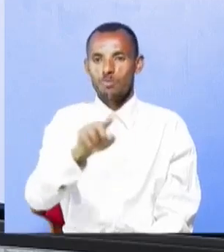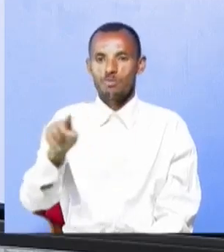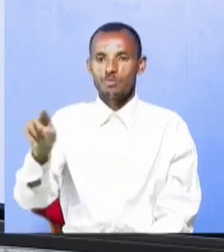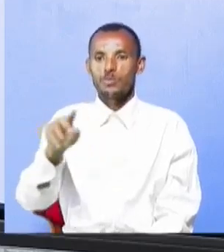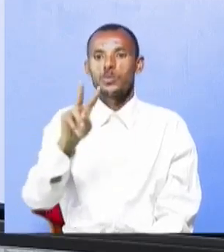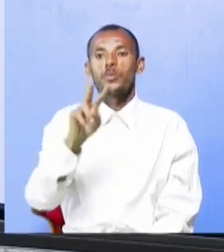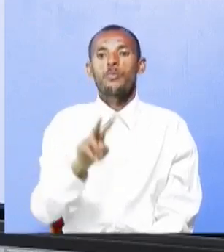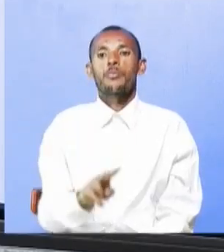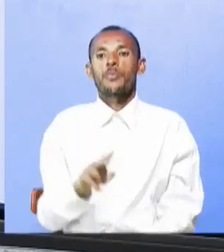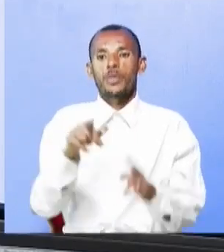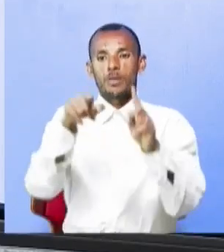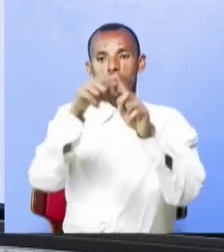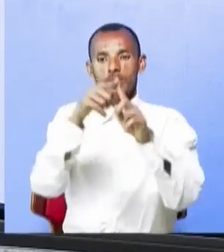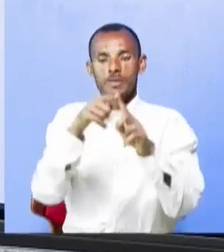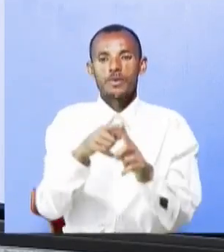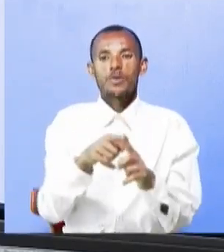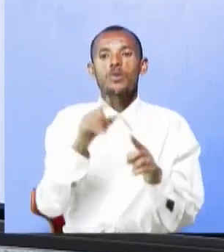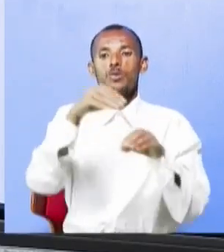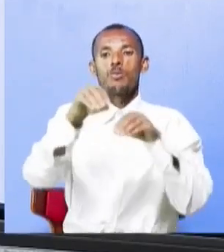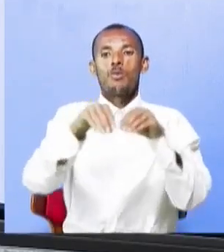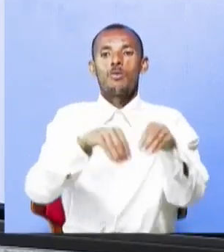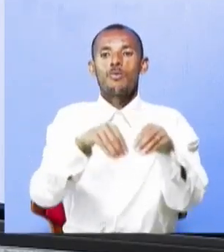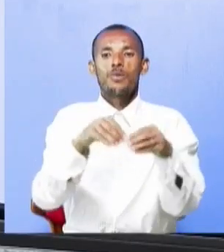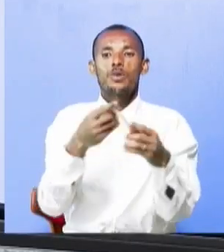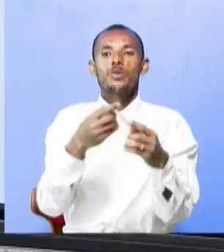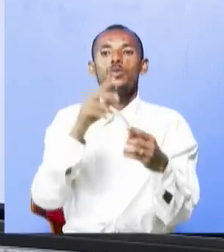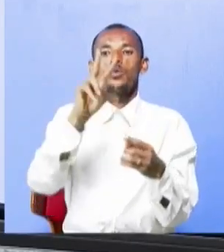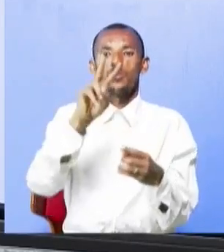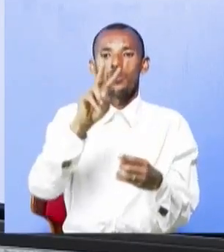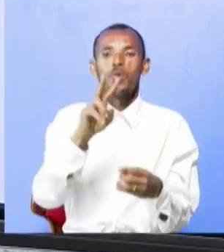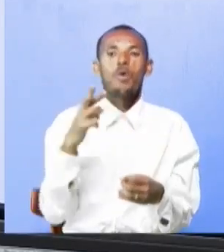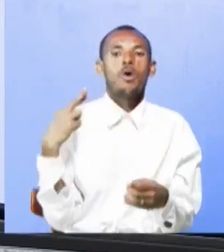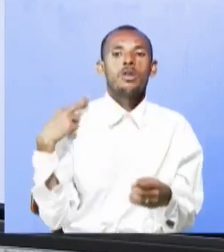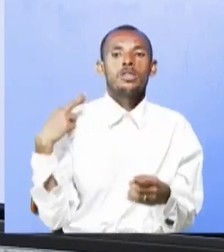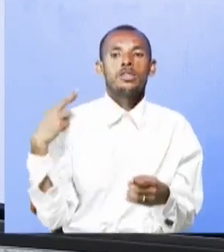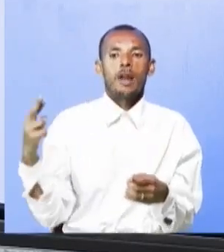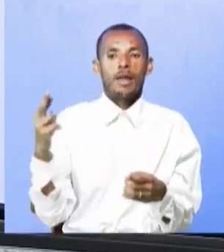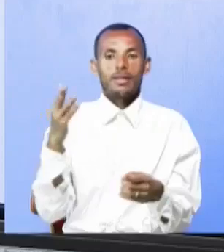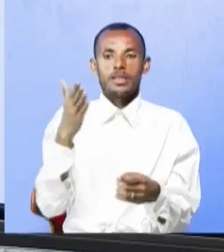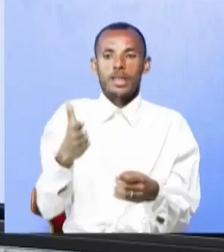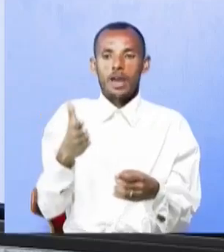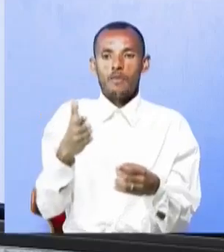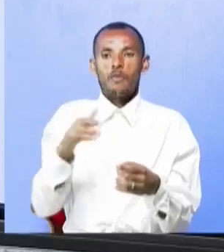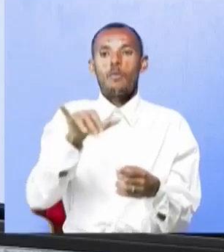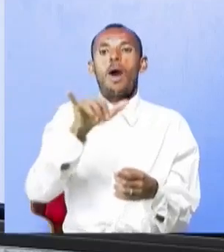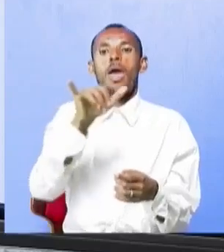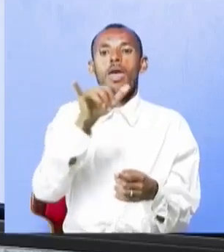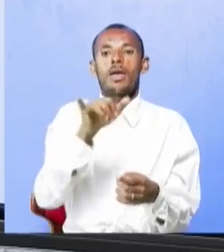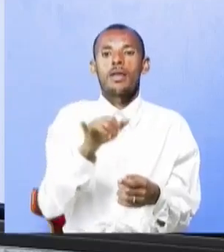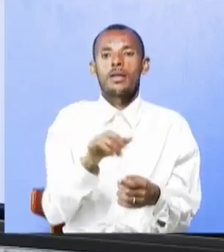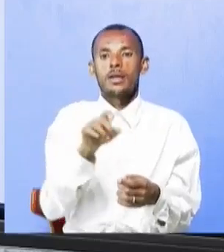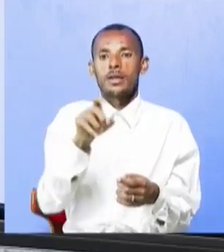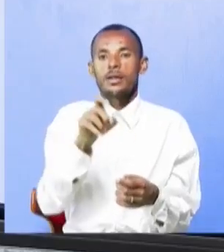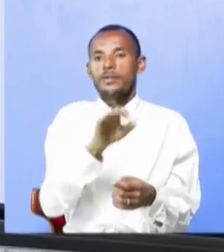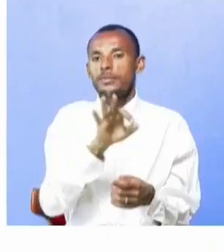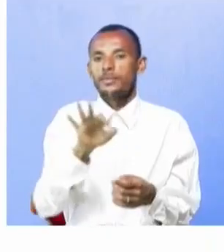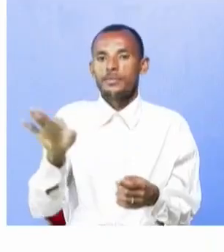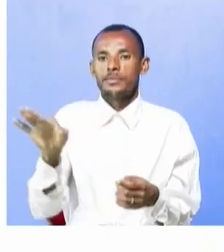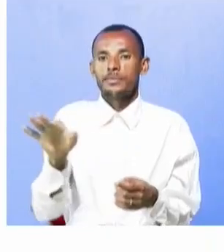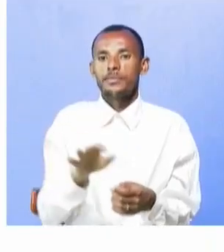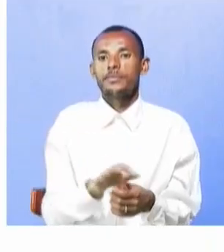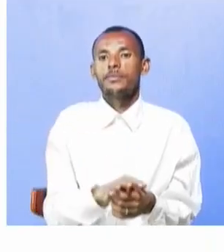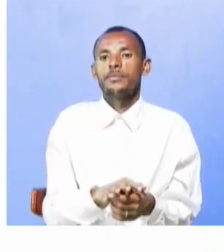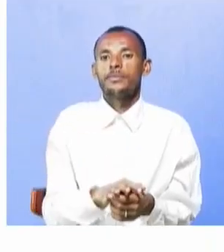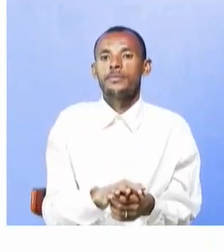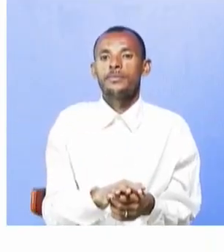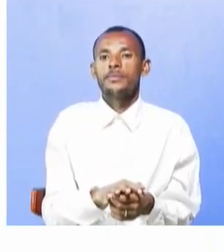is positive, you need to move 2 units on the right side of the y-axis. So you can roughly